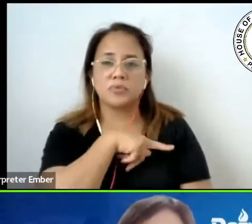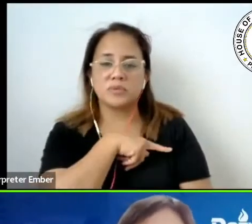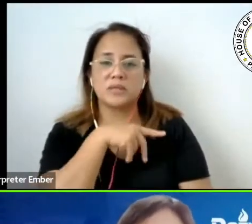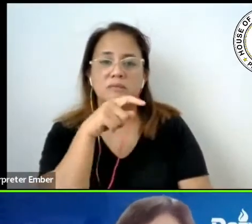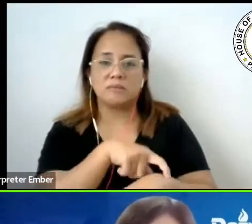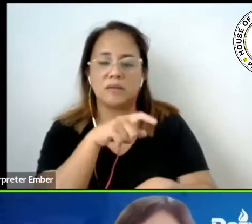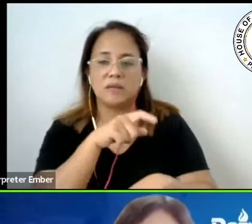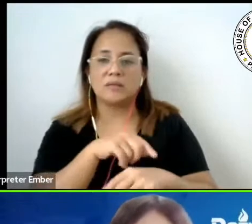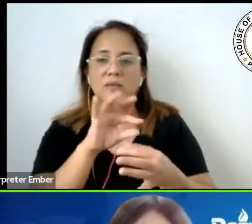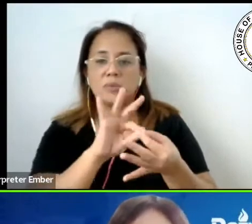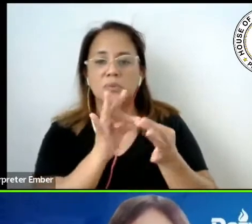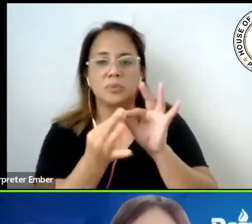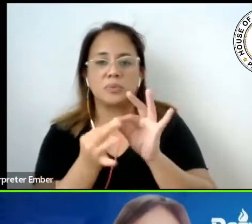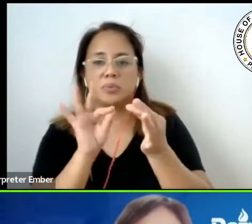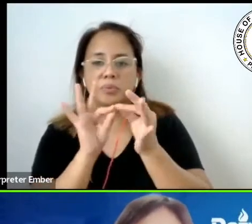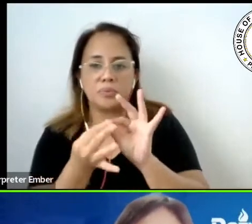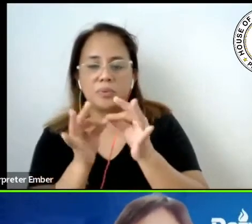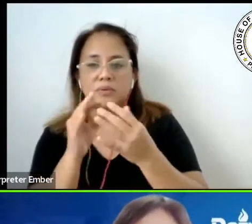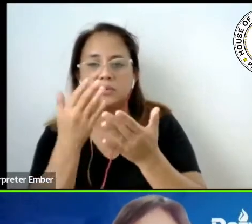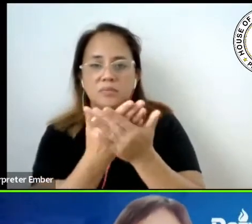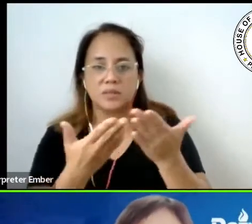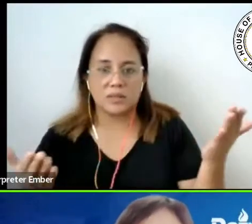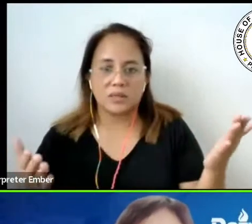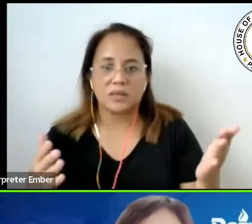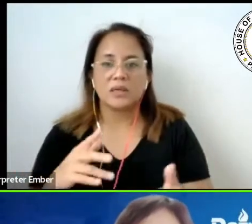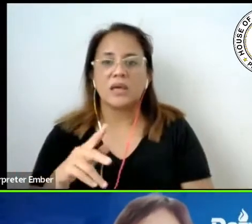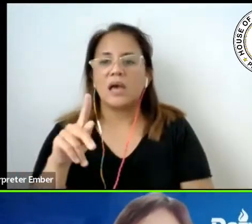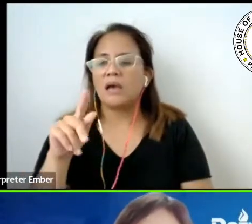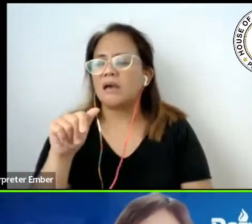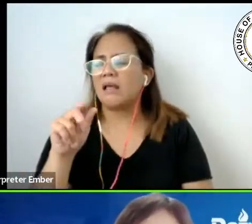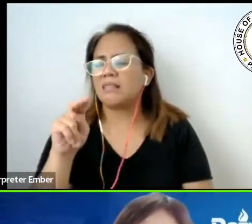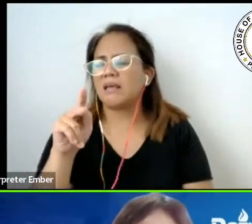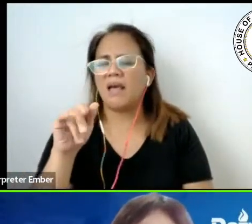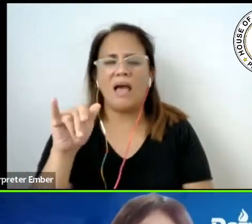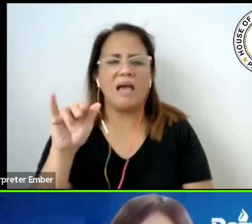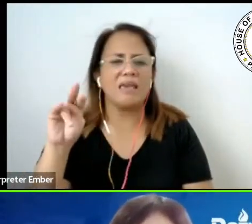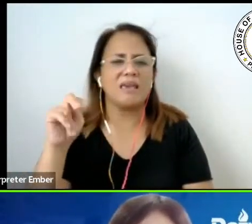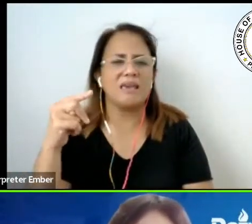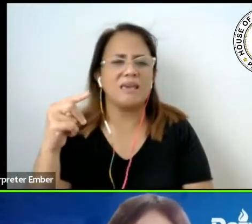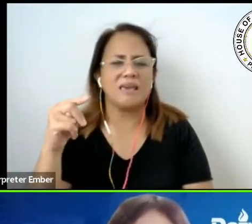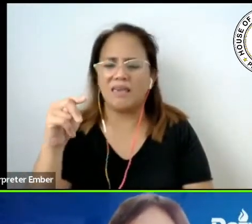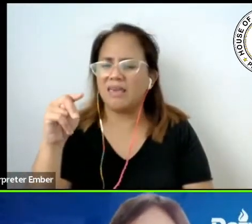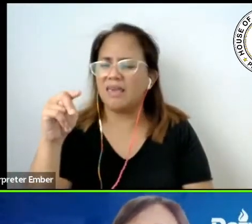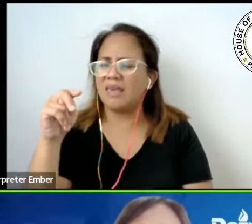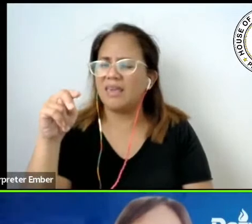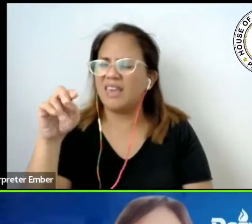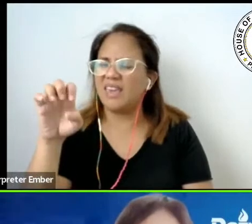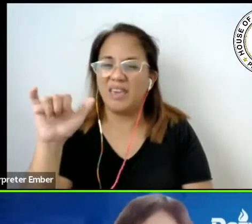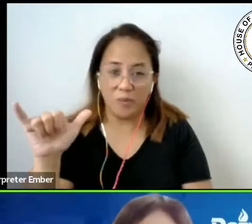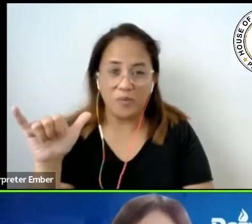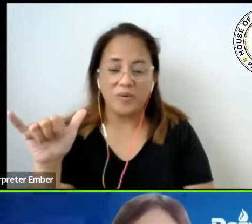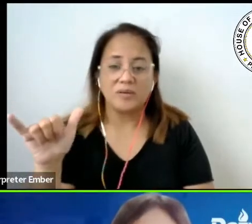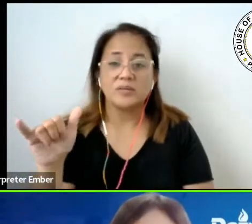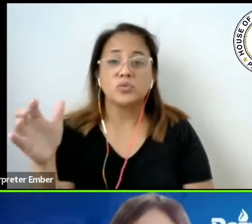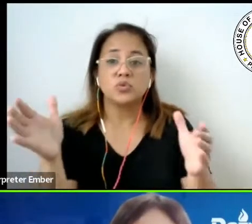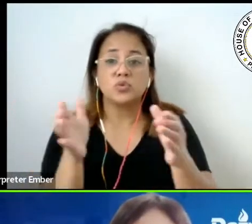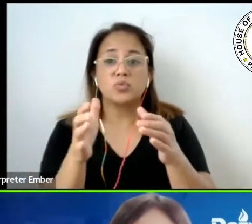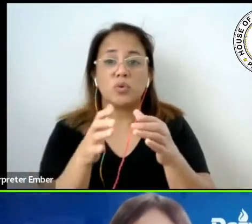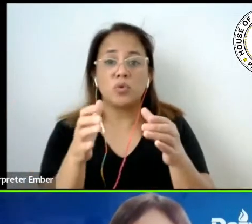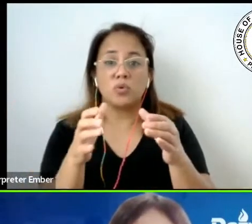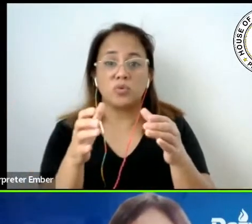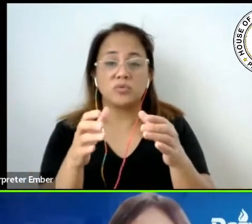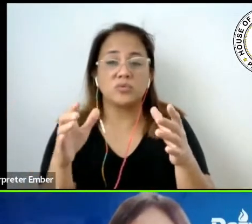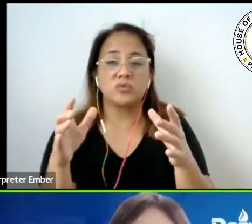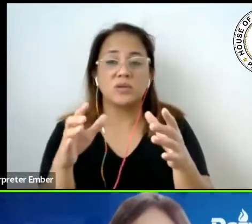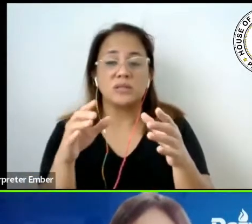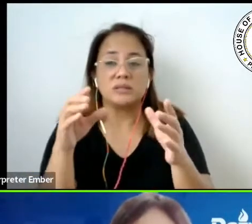time translating the materials in the Kankanae. No? In a small town, no, which is purely